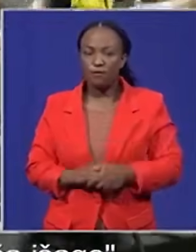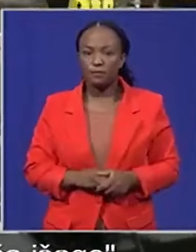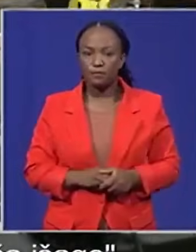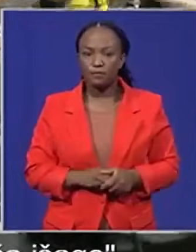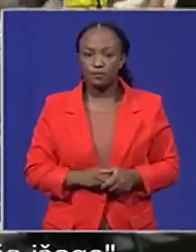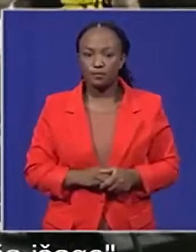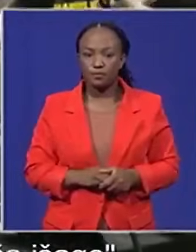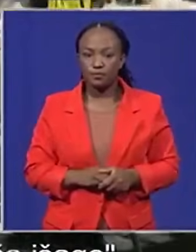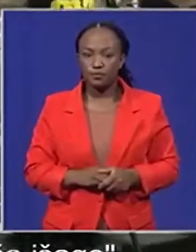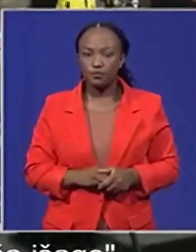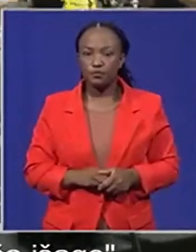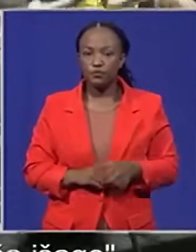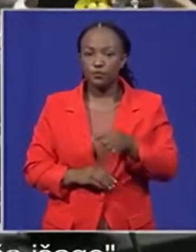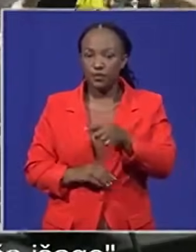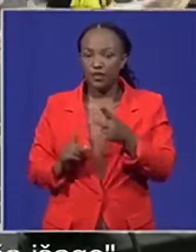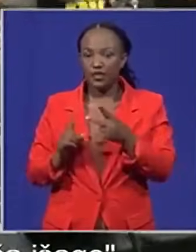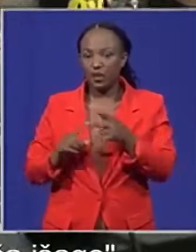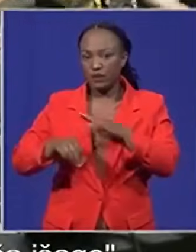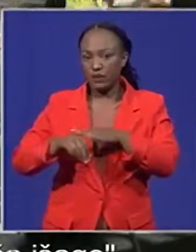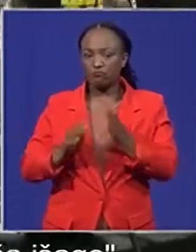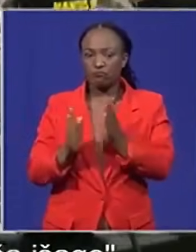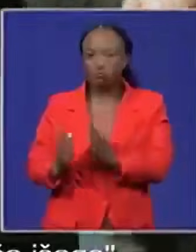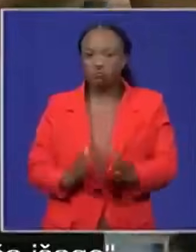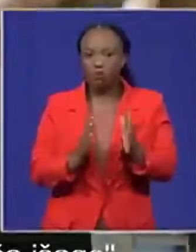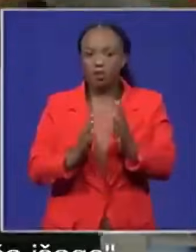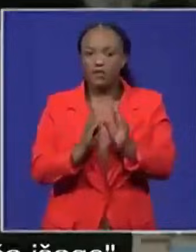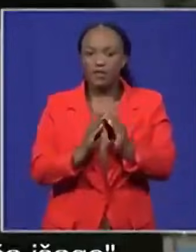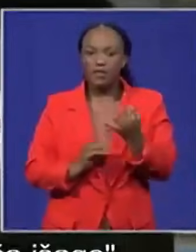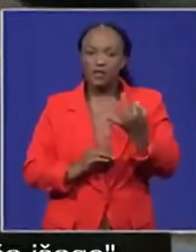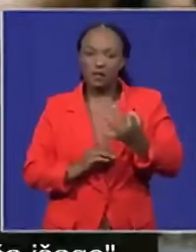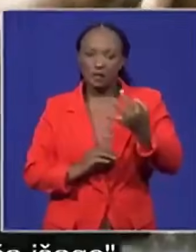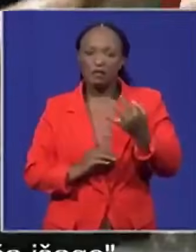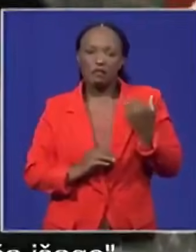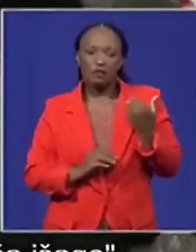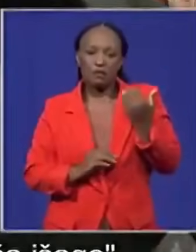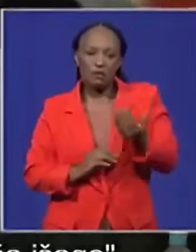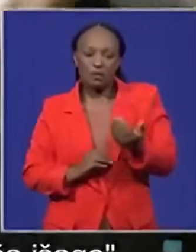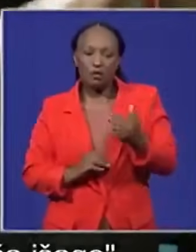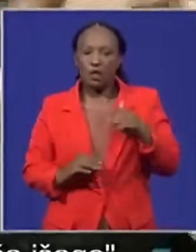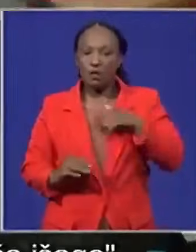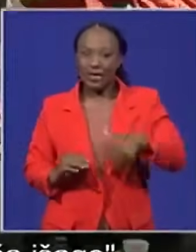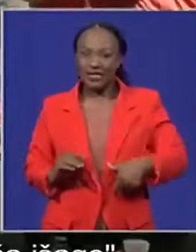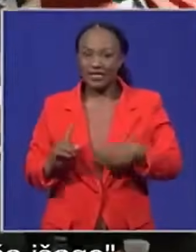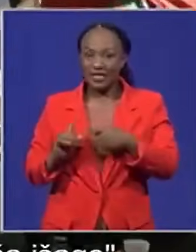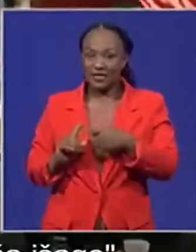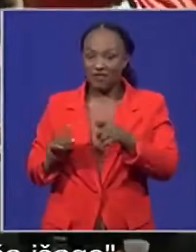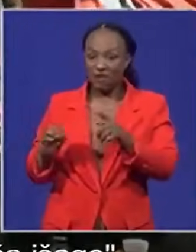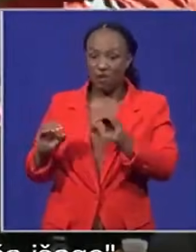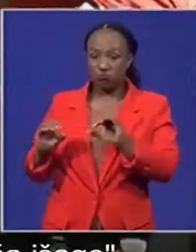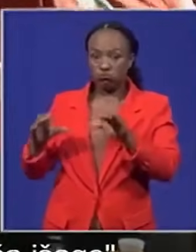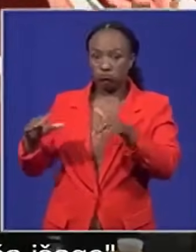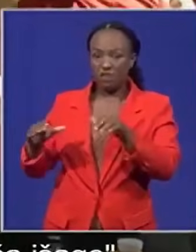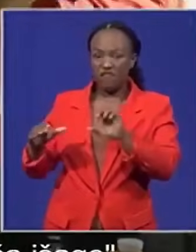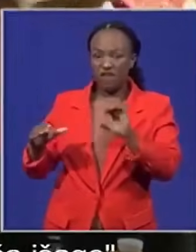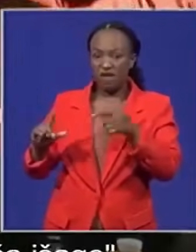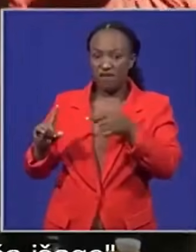Bjo ke boitikišetšo bja bobedi bja kopanokgolo ya boraro ya mokgatlo mo maloko a bego a fiwa ditaelo go tšwa go mopresidente wa mokgatlo ka sebele.